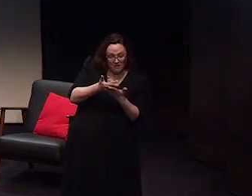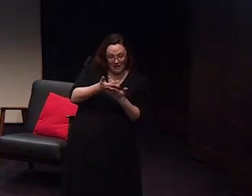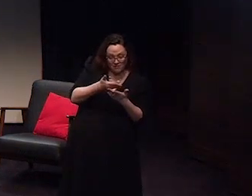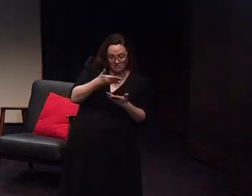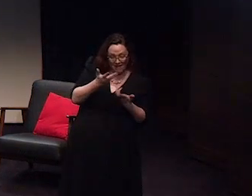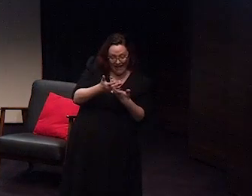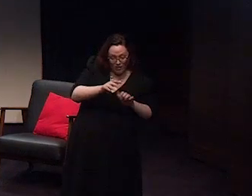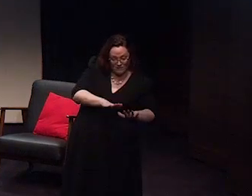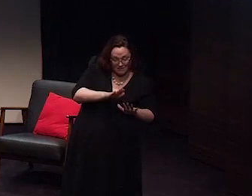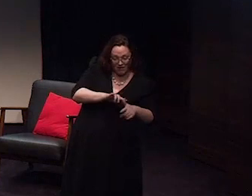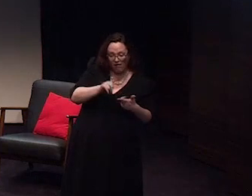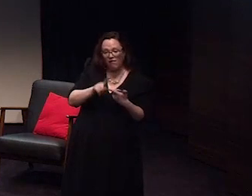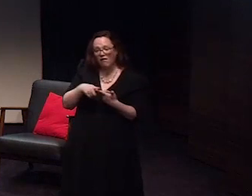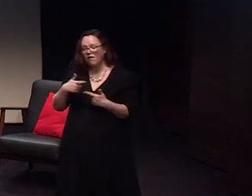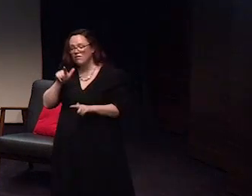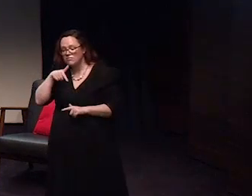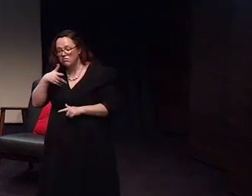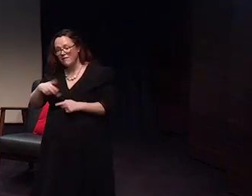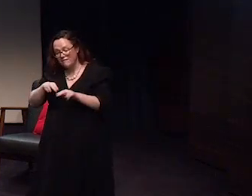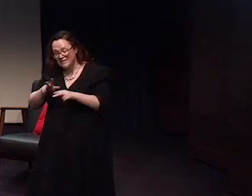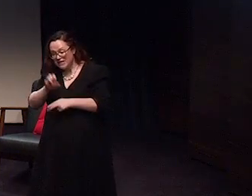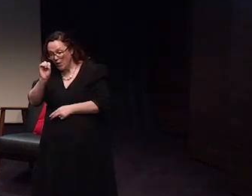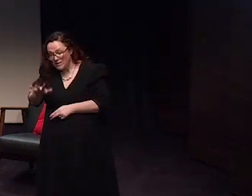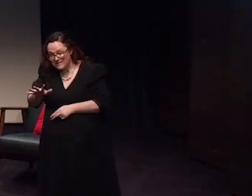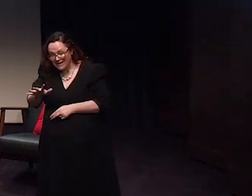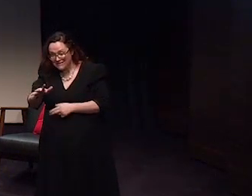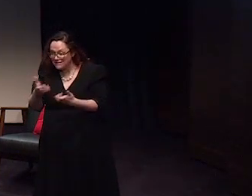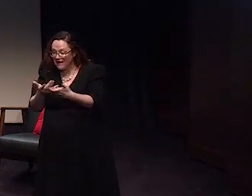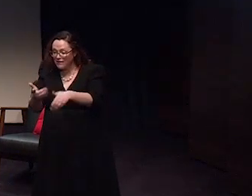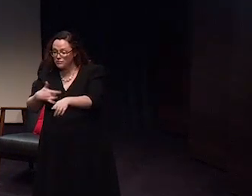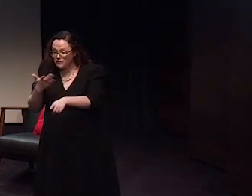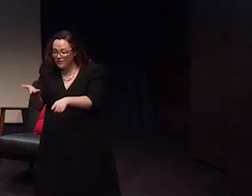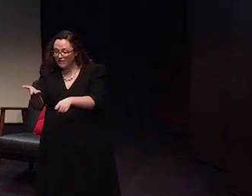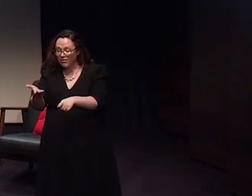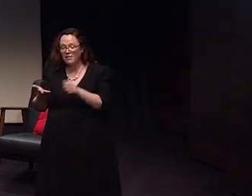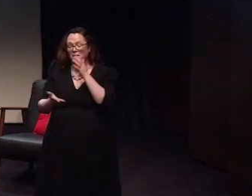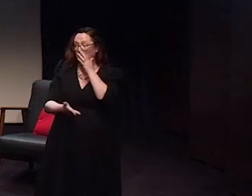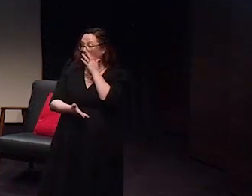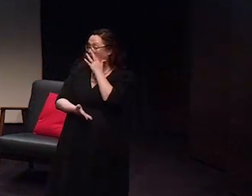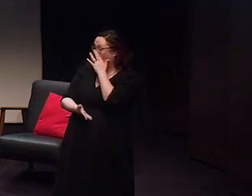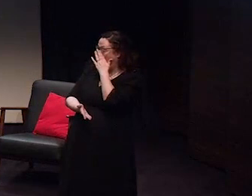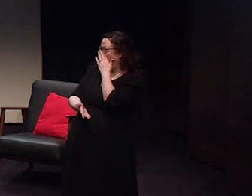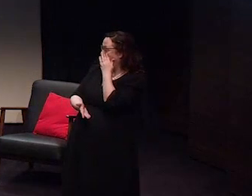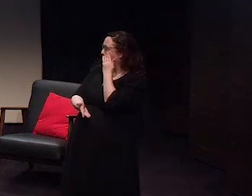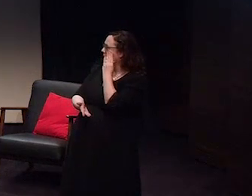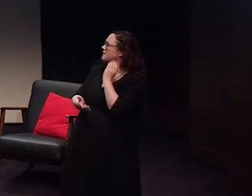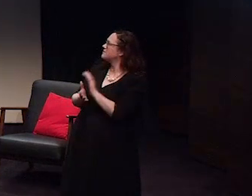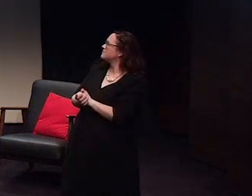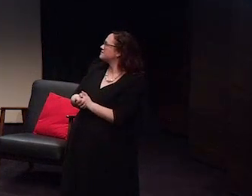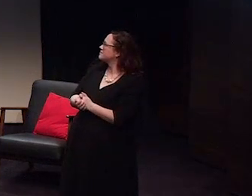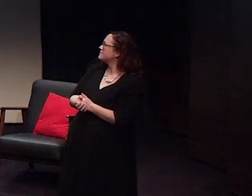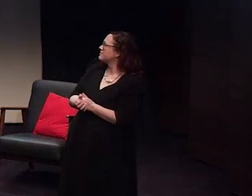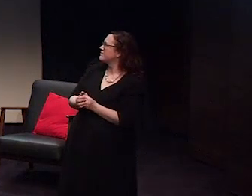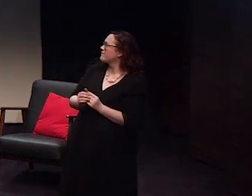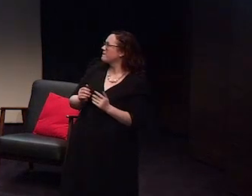caller's smartphones. We recruited 96 participants for this study, and after participation, they were trained in first aid